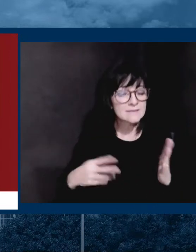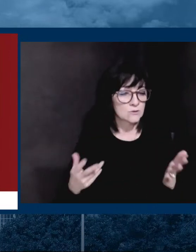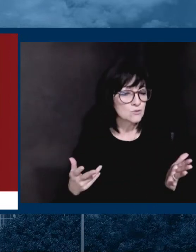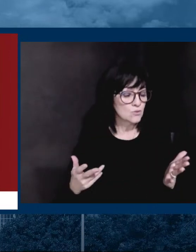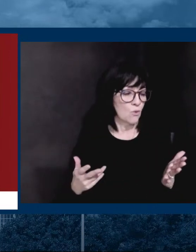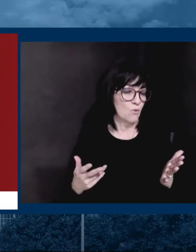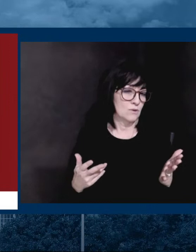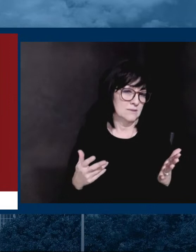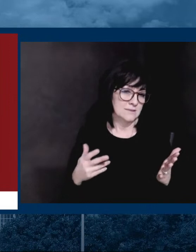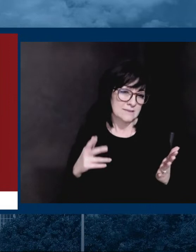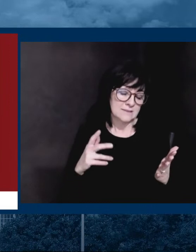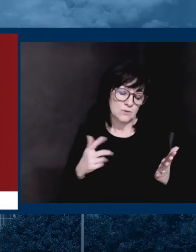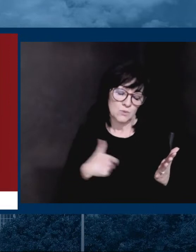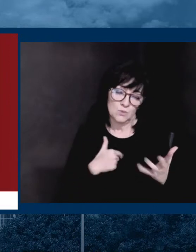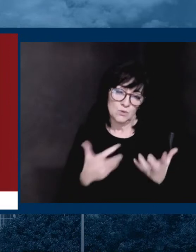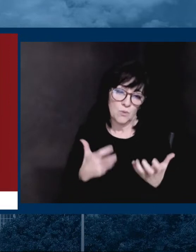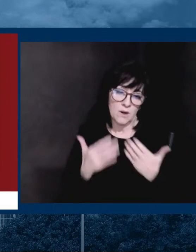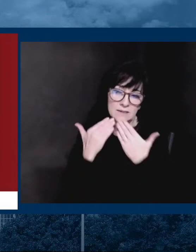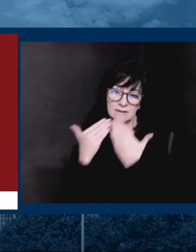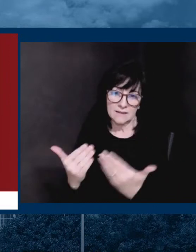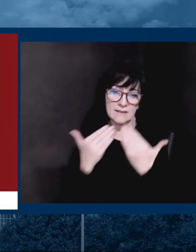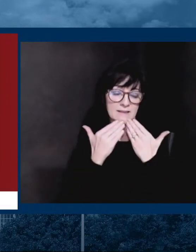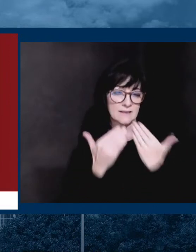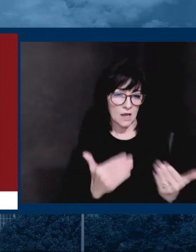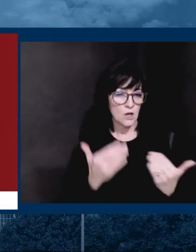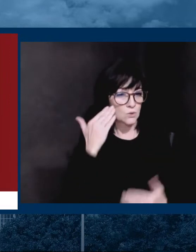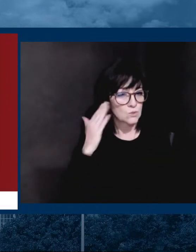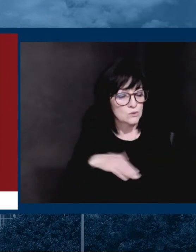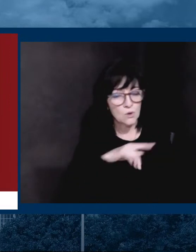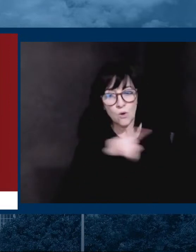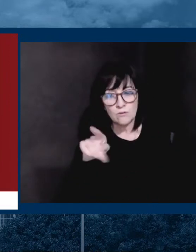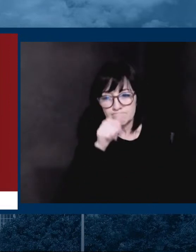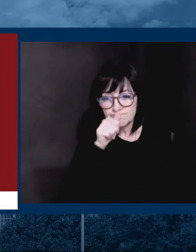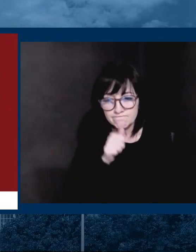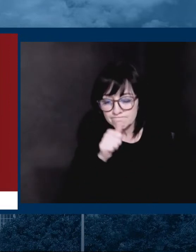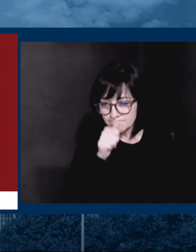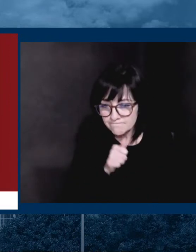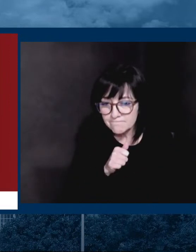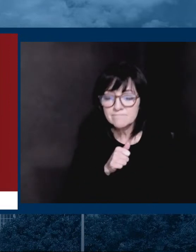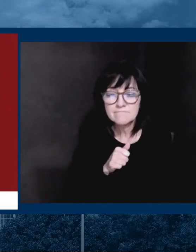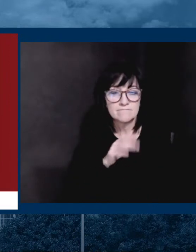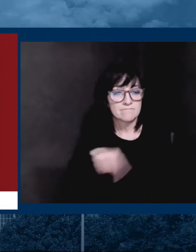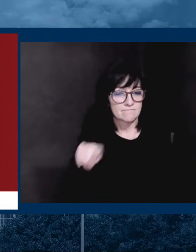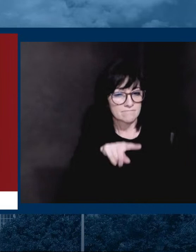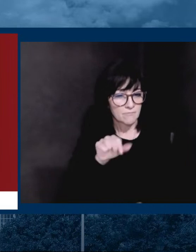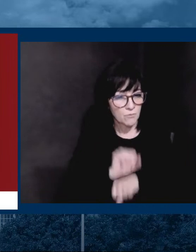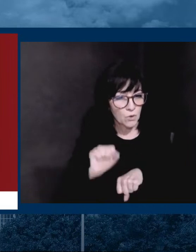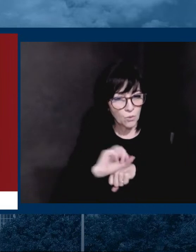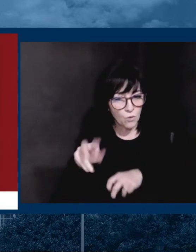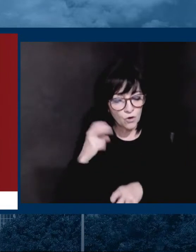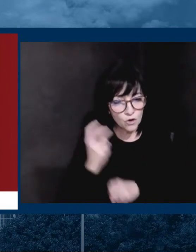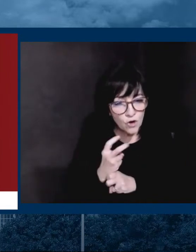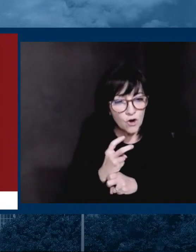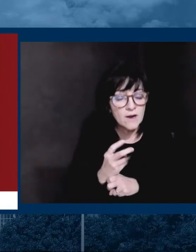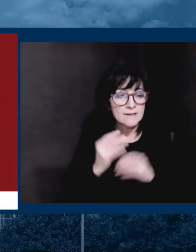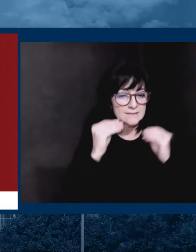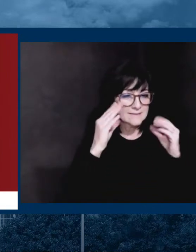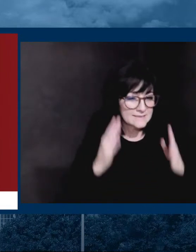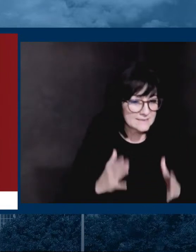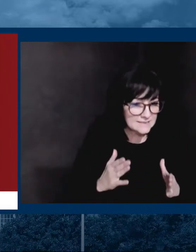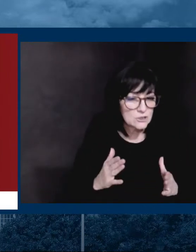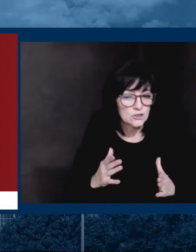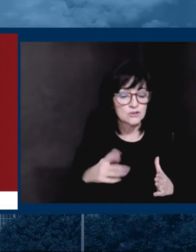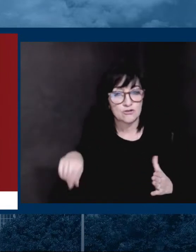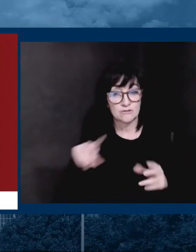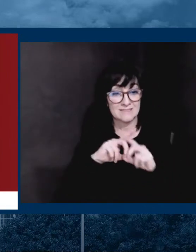you goes out and appreciation goes out to all the teachers and educators in the districts up and